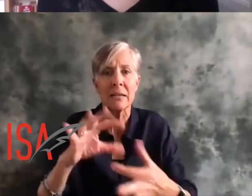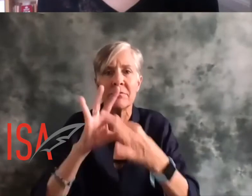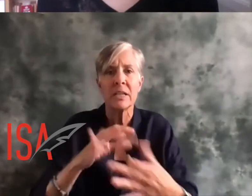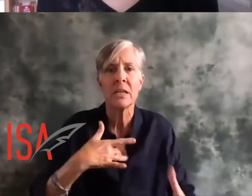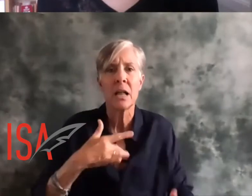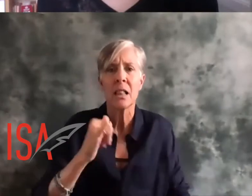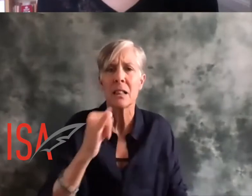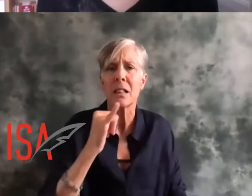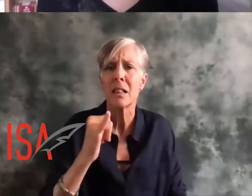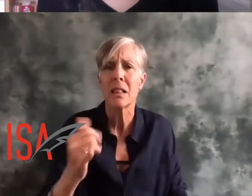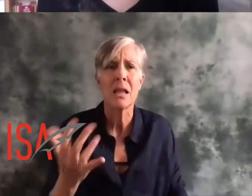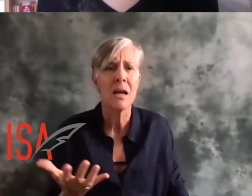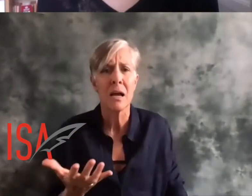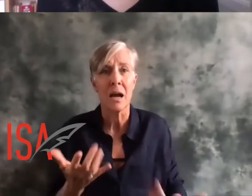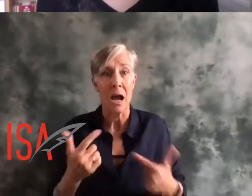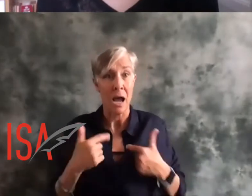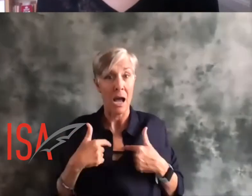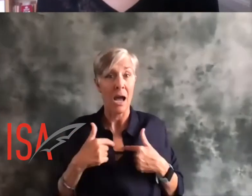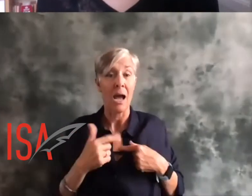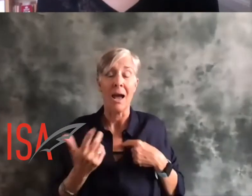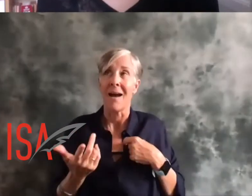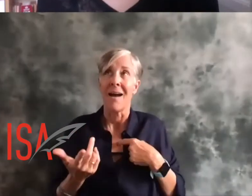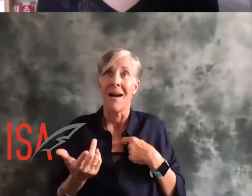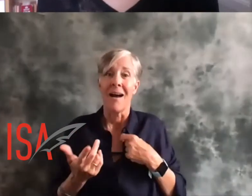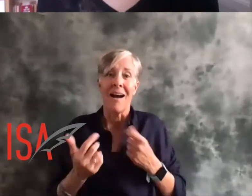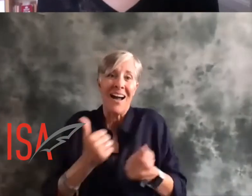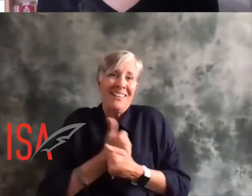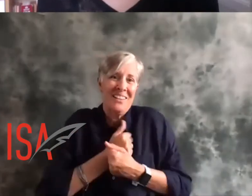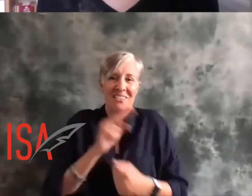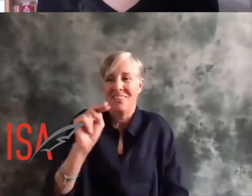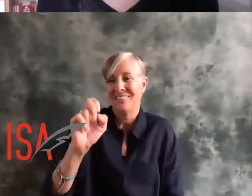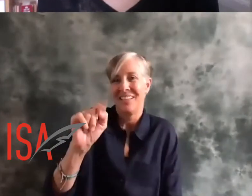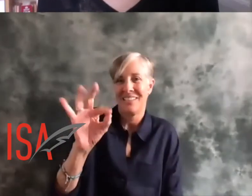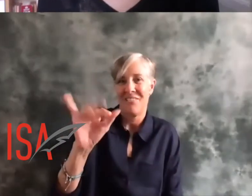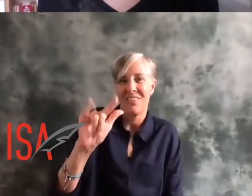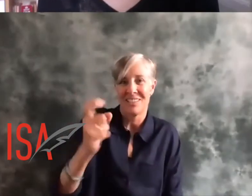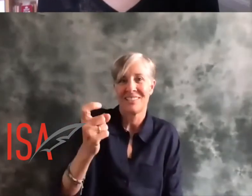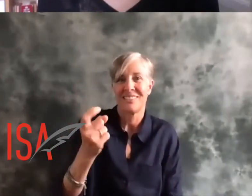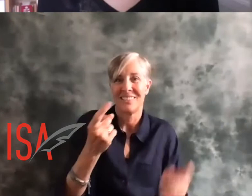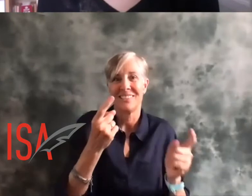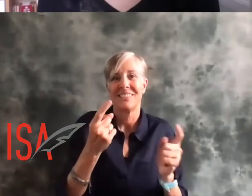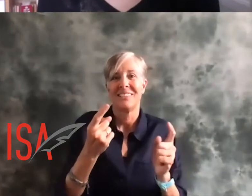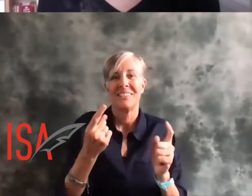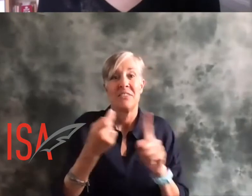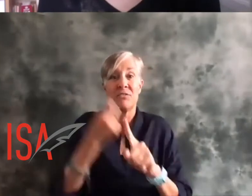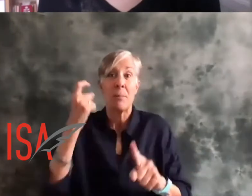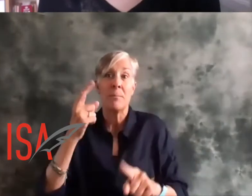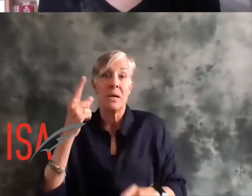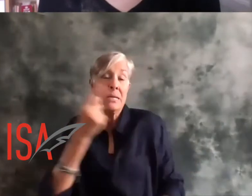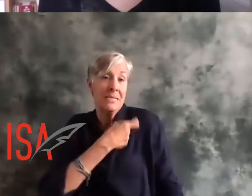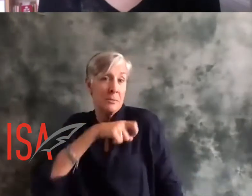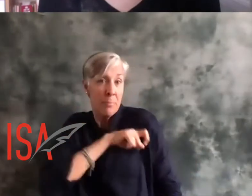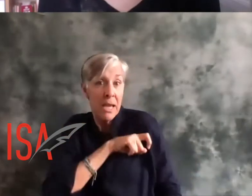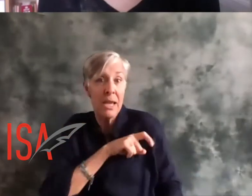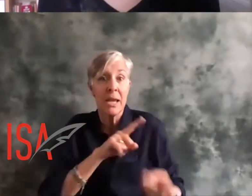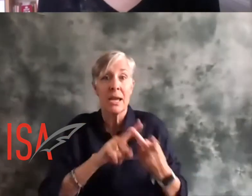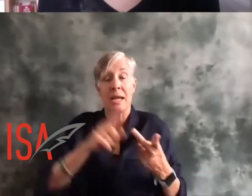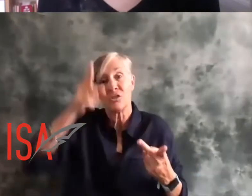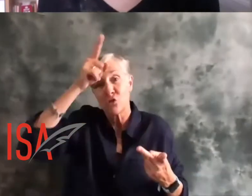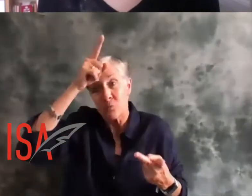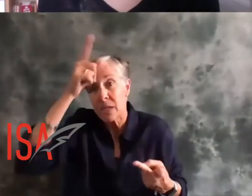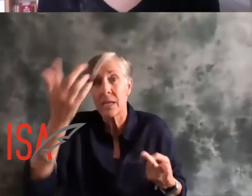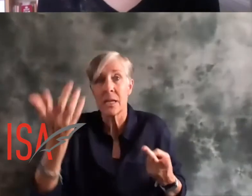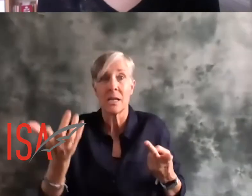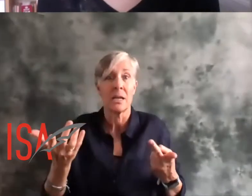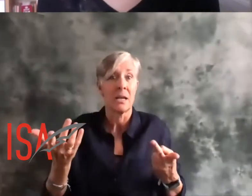And and I really am loving the Netflix content that I'm seeing coming out of Spain, coming out of Germany, and